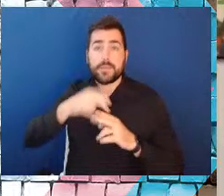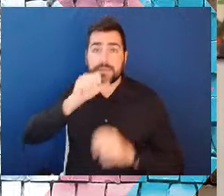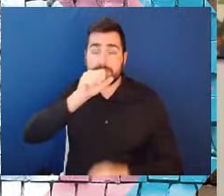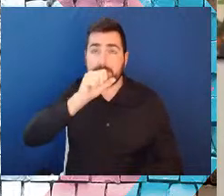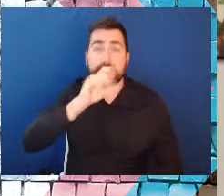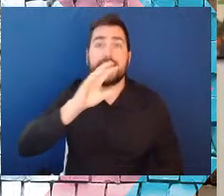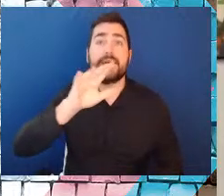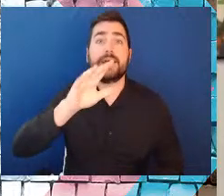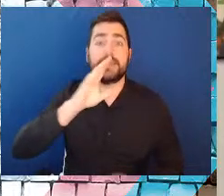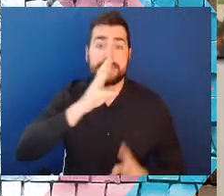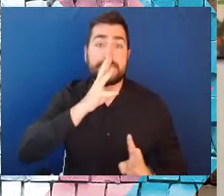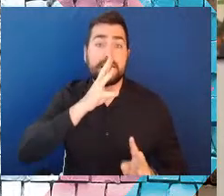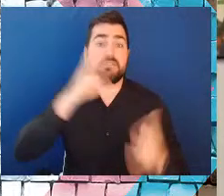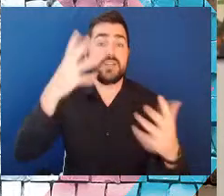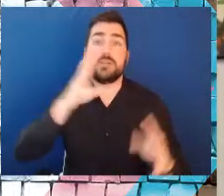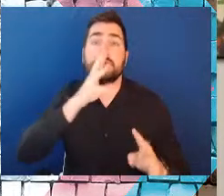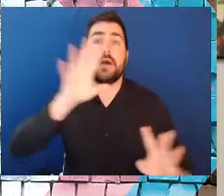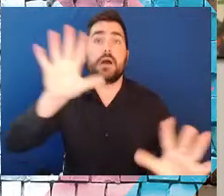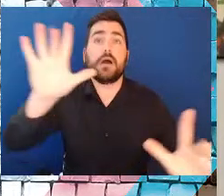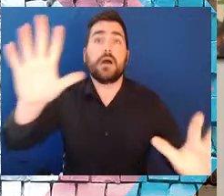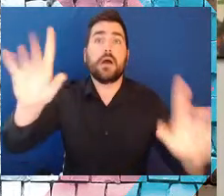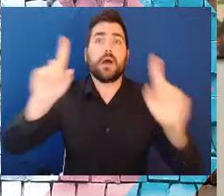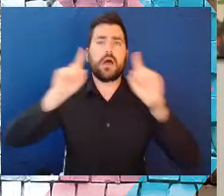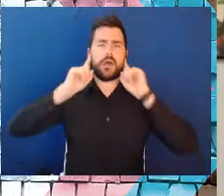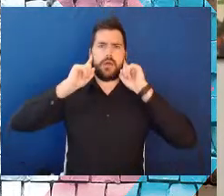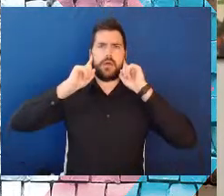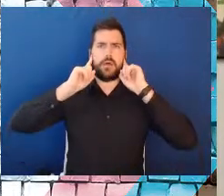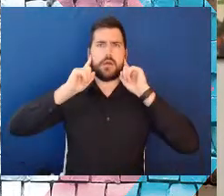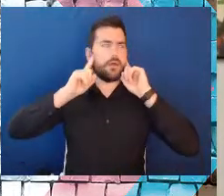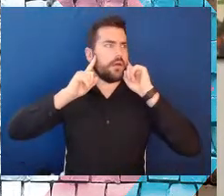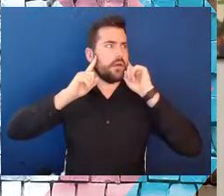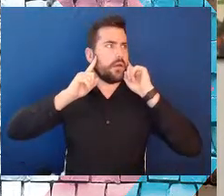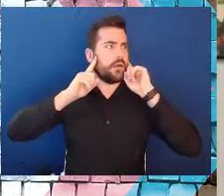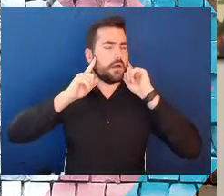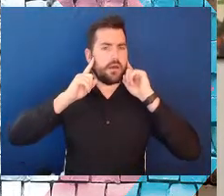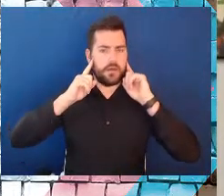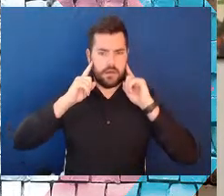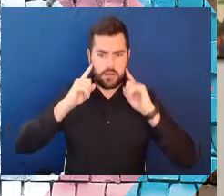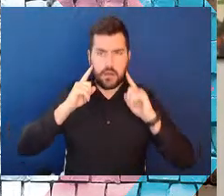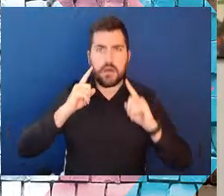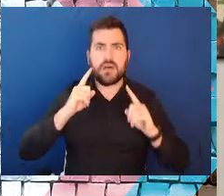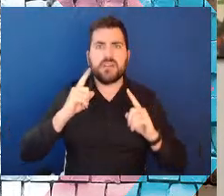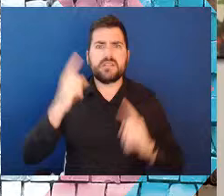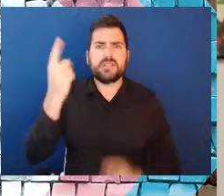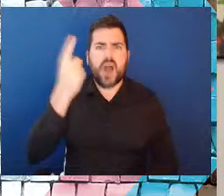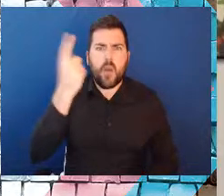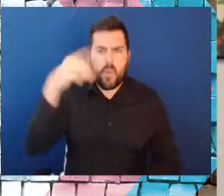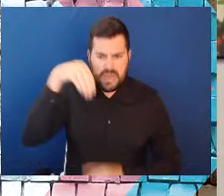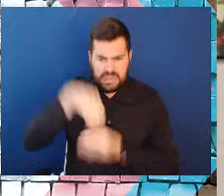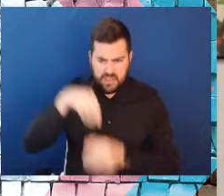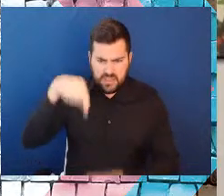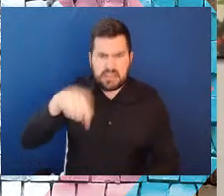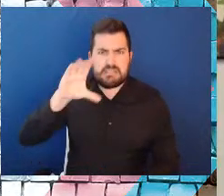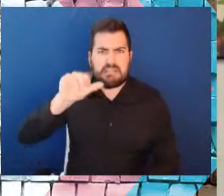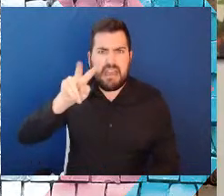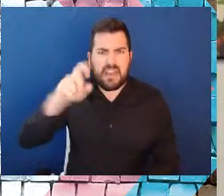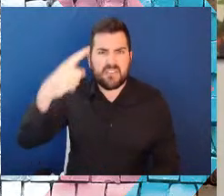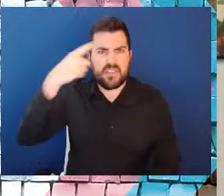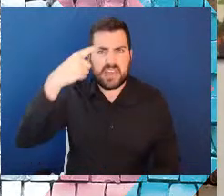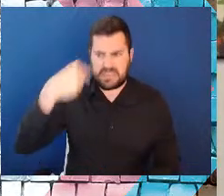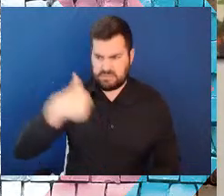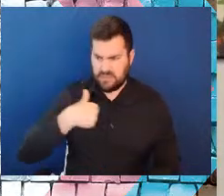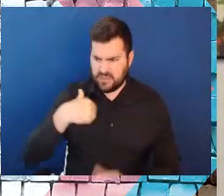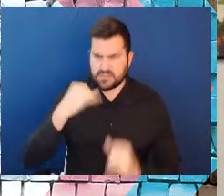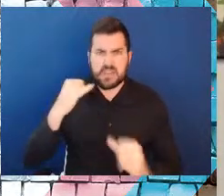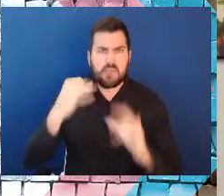So he started to think there must be something else in here who thinks it's Fringezilla. And he did